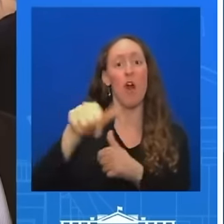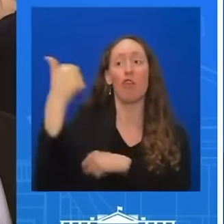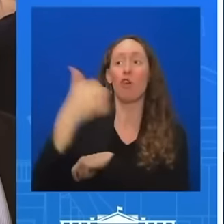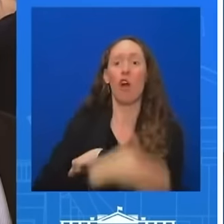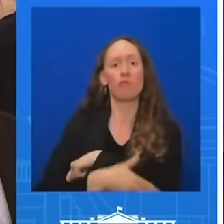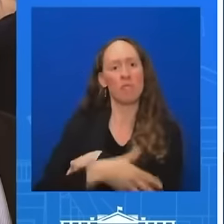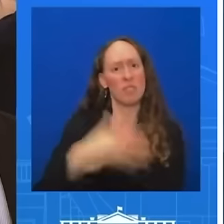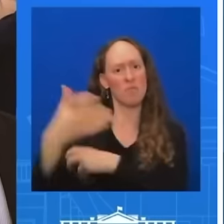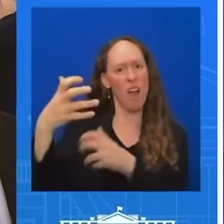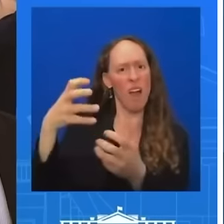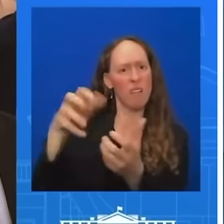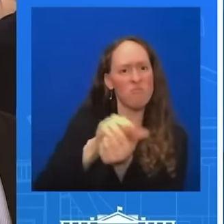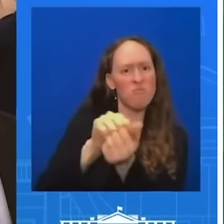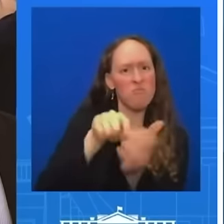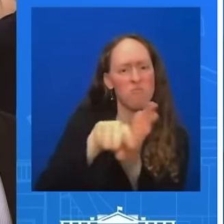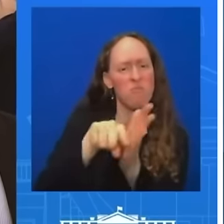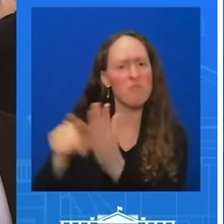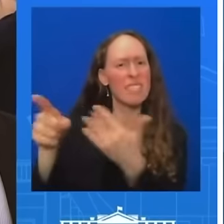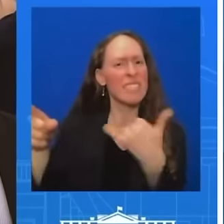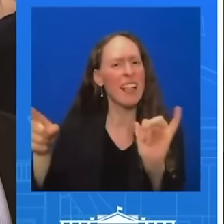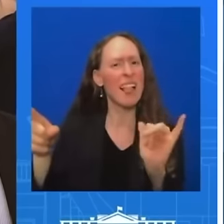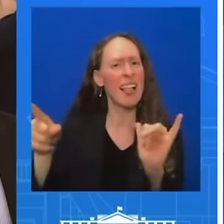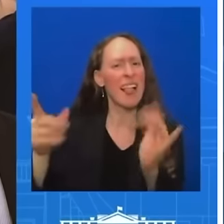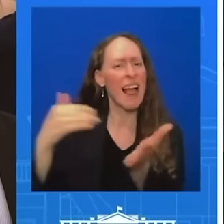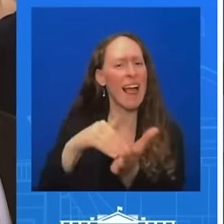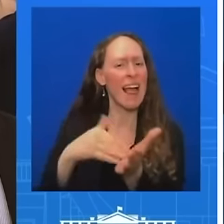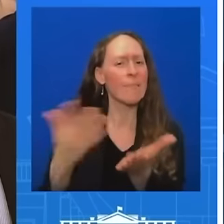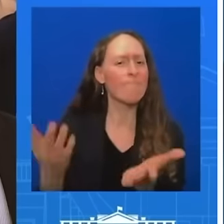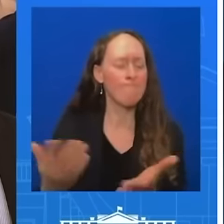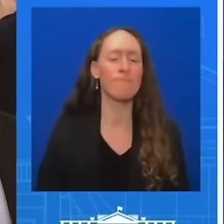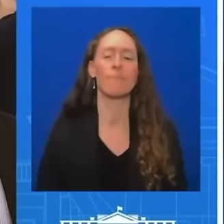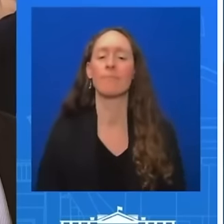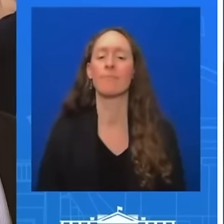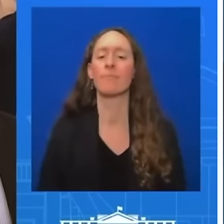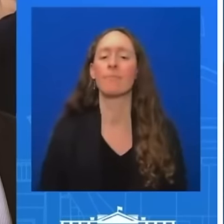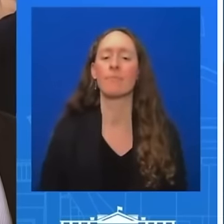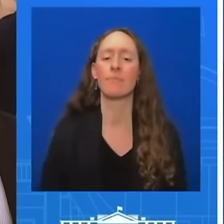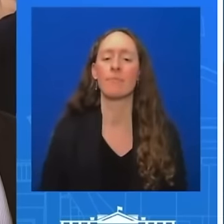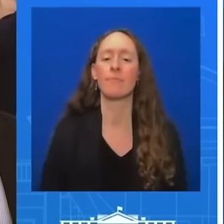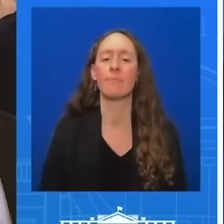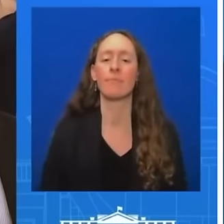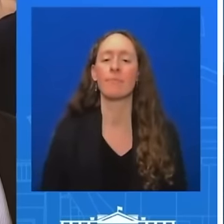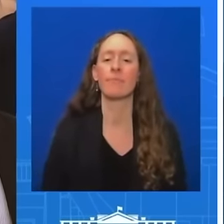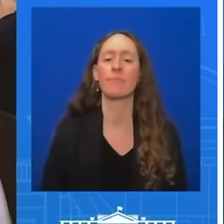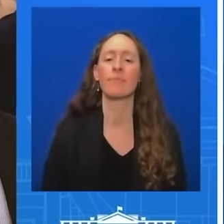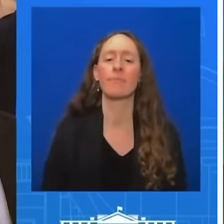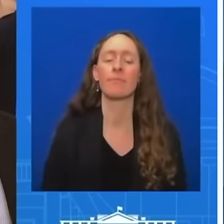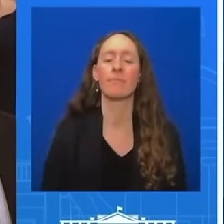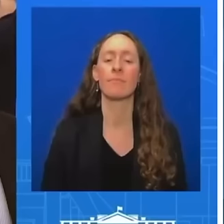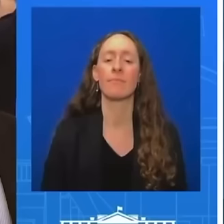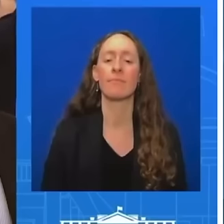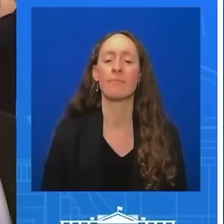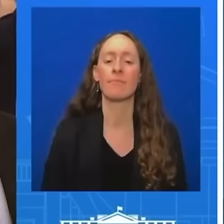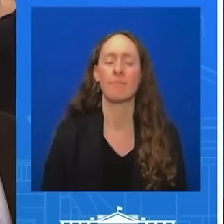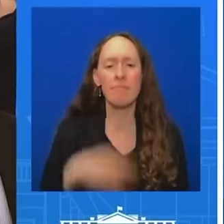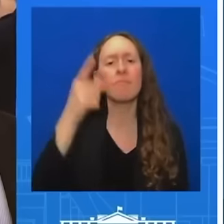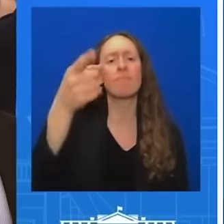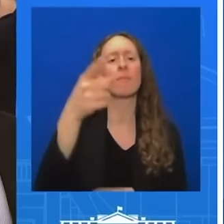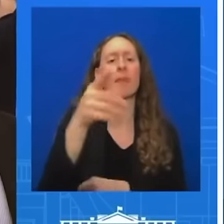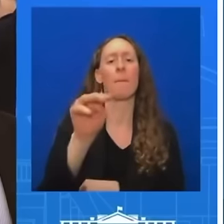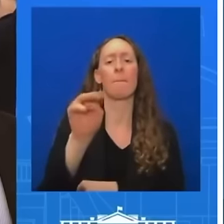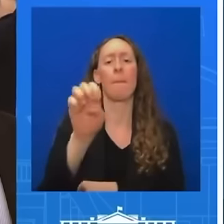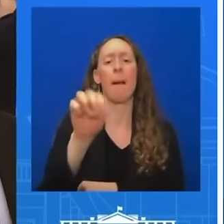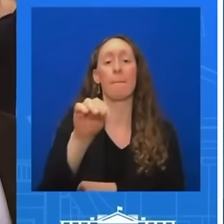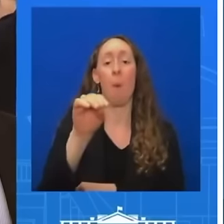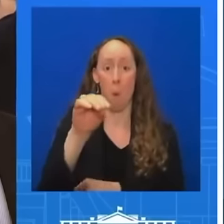it said, and you already know this, but just for context, it said that it was the policy of this administration to prevent arms transfers